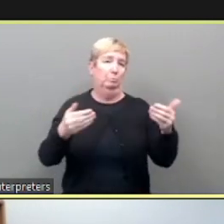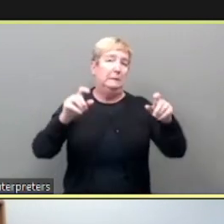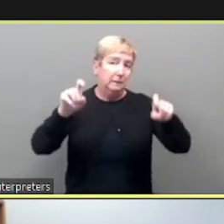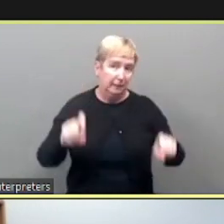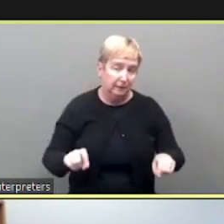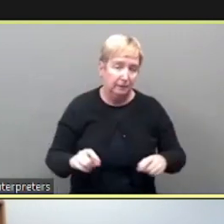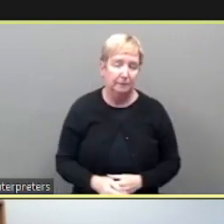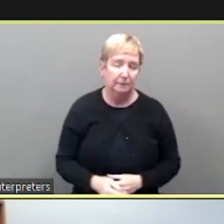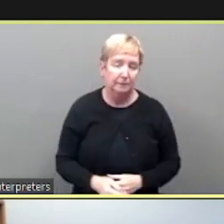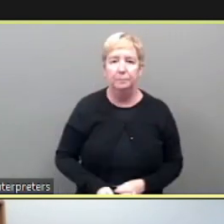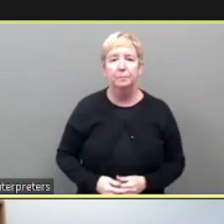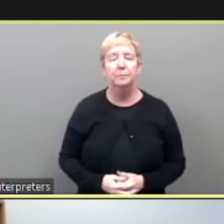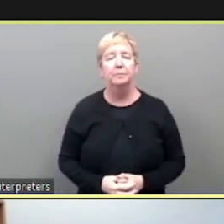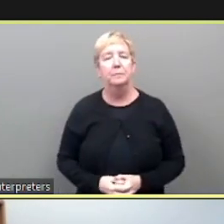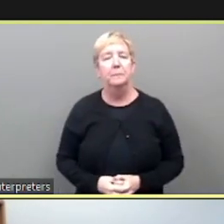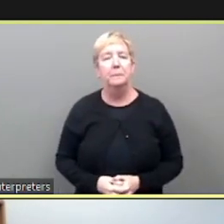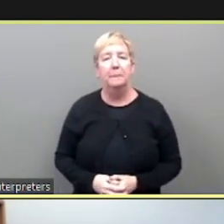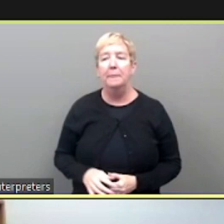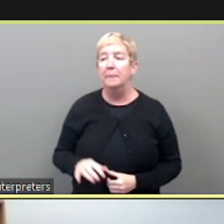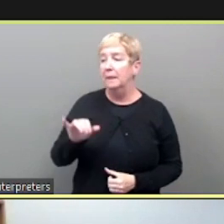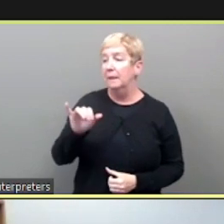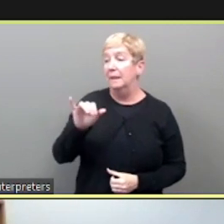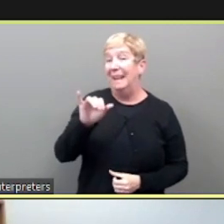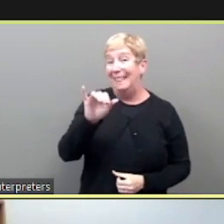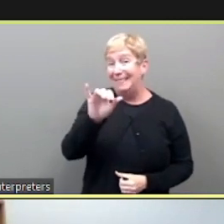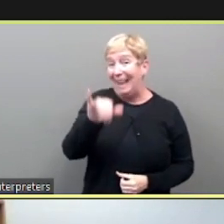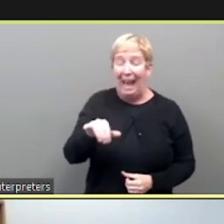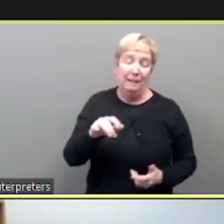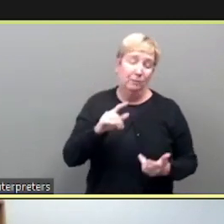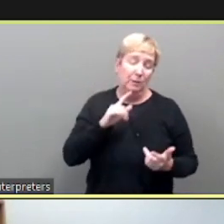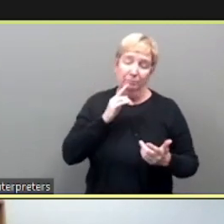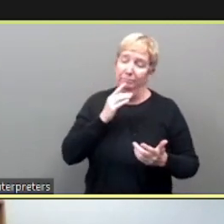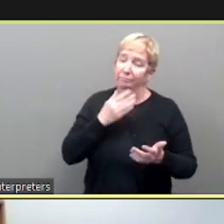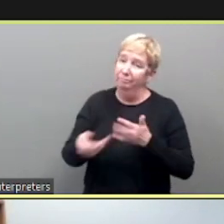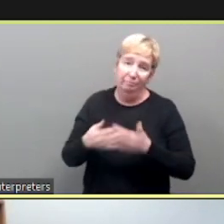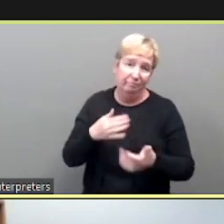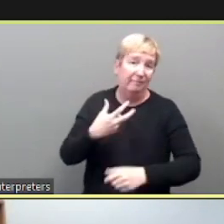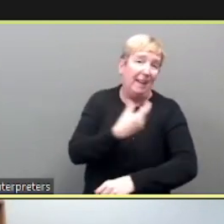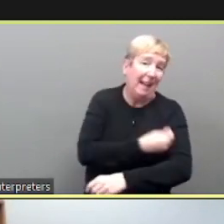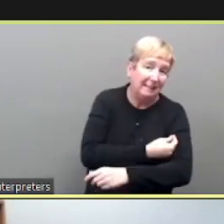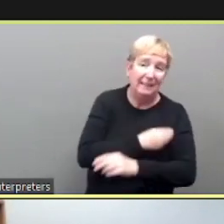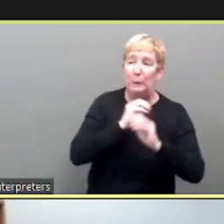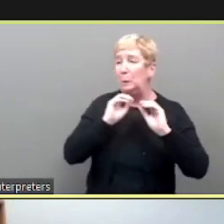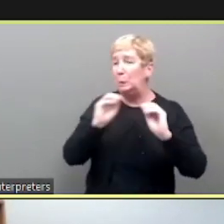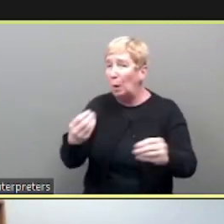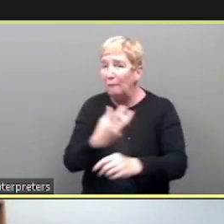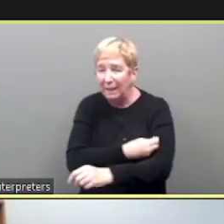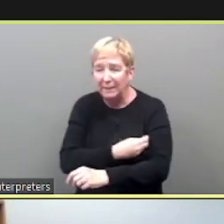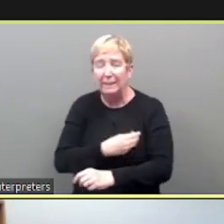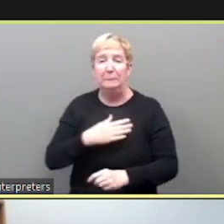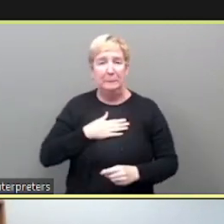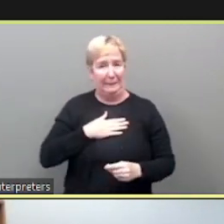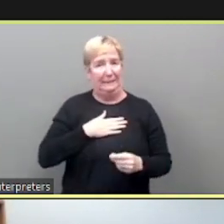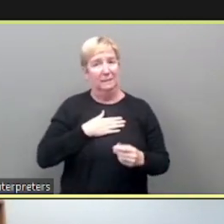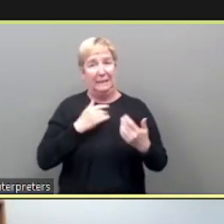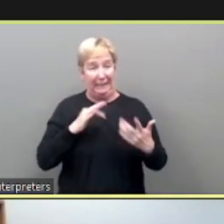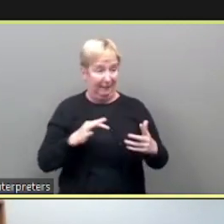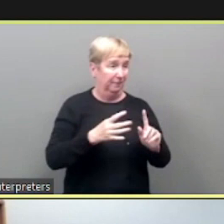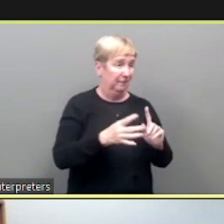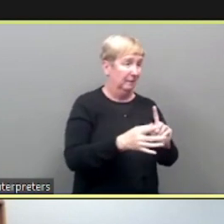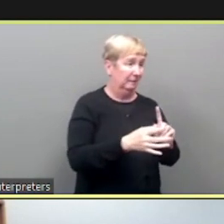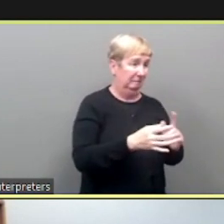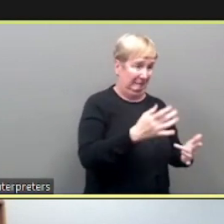tested. We want to emphasize that this is really regardless of vaccination status. We want to encourage testing, whether